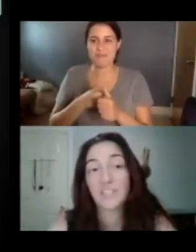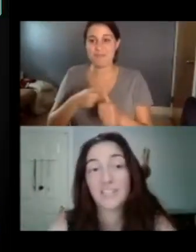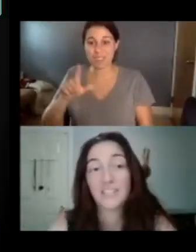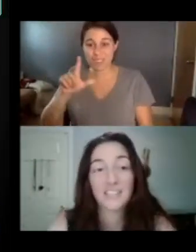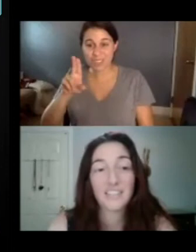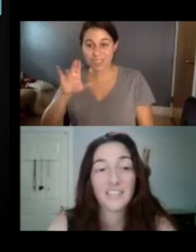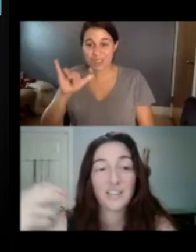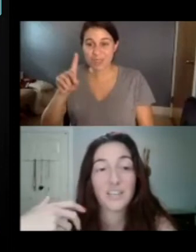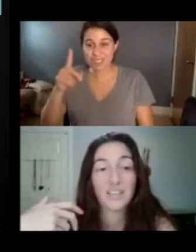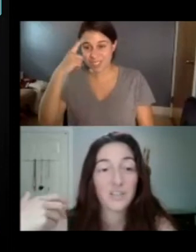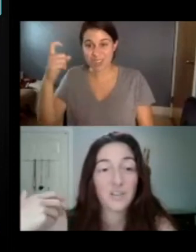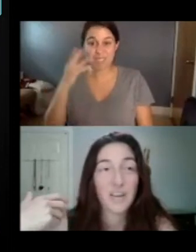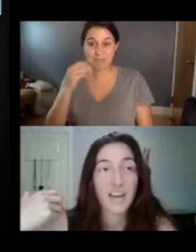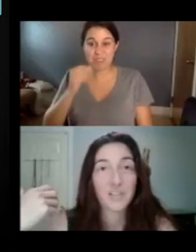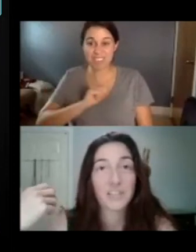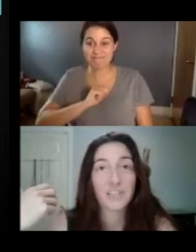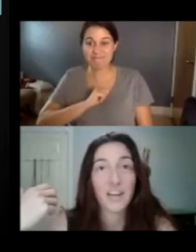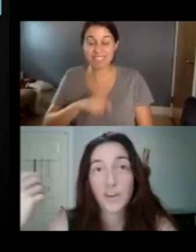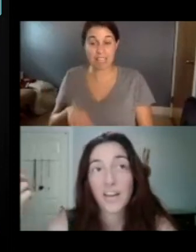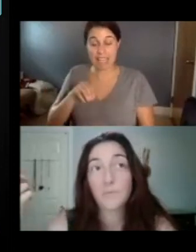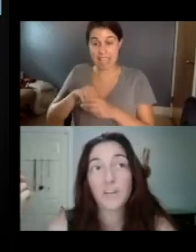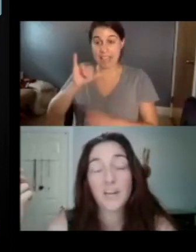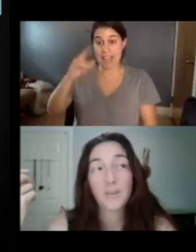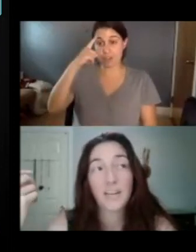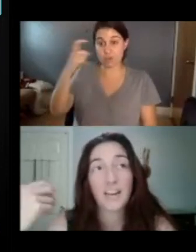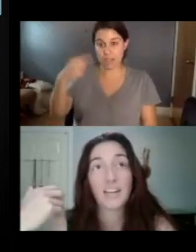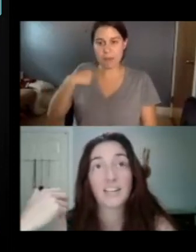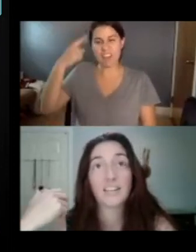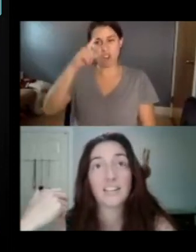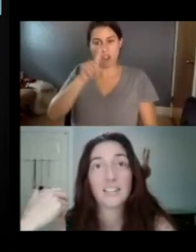dream experience. So in this dream, I thought I had woken